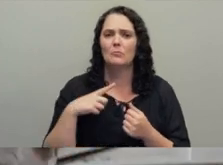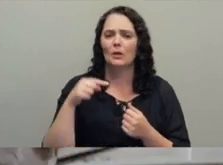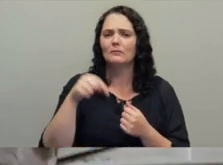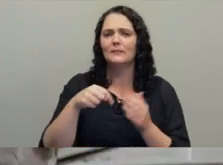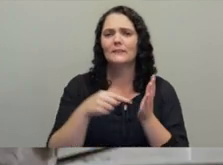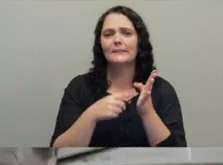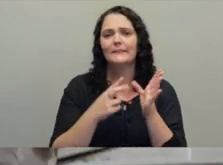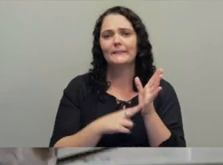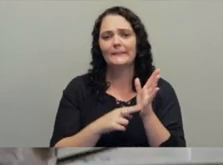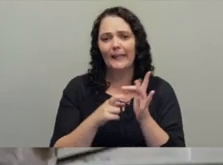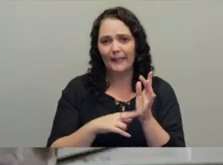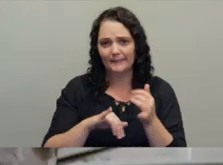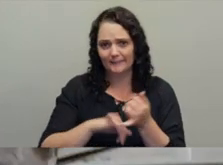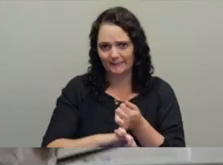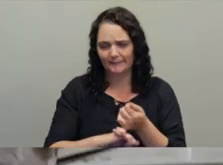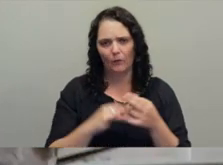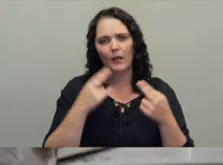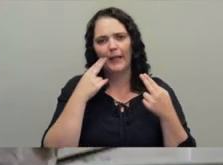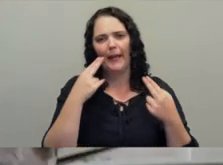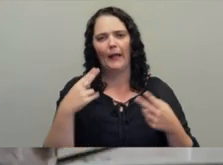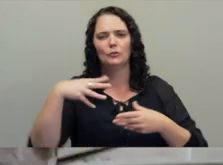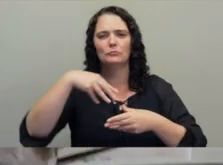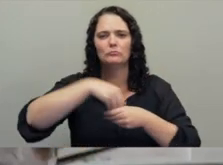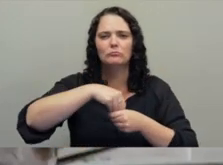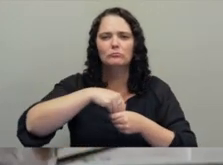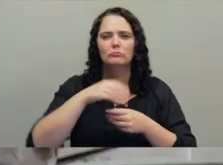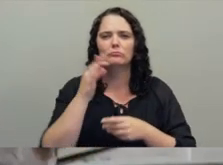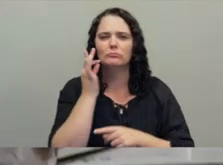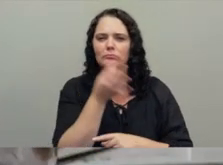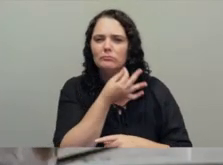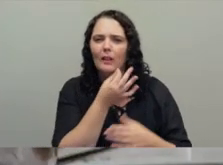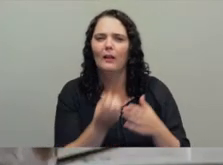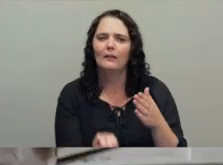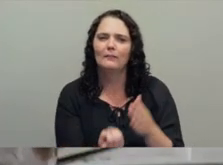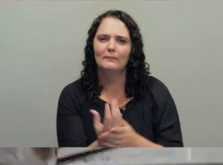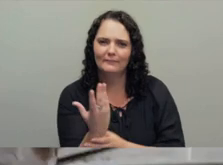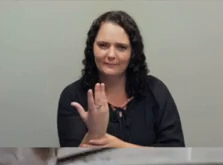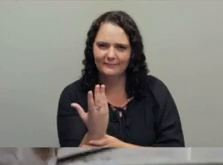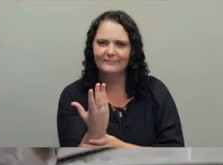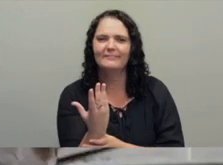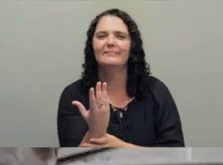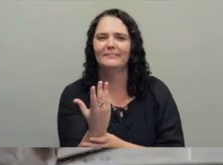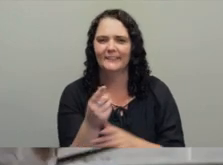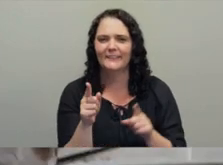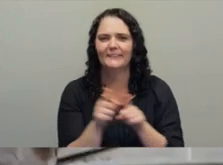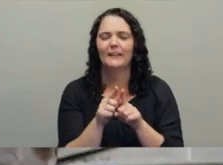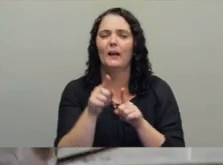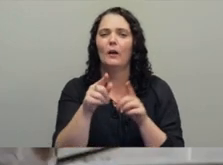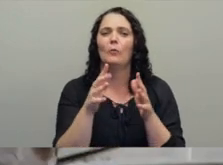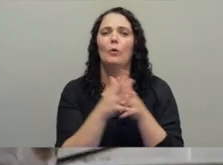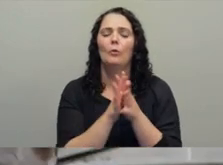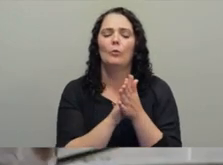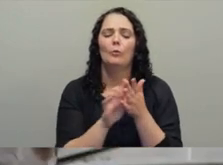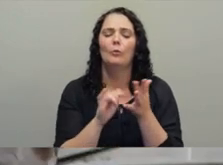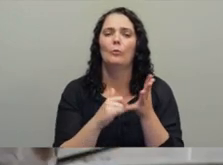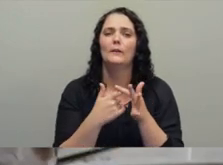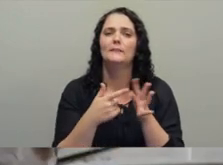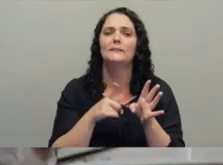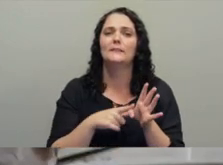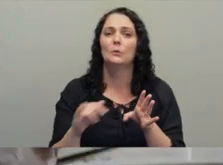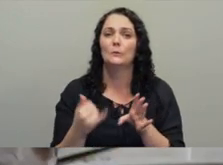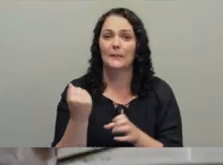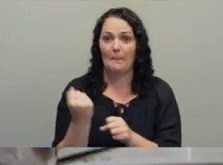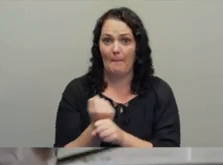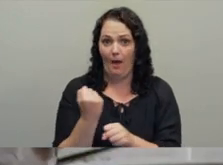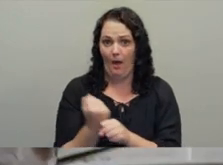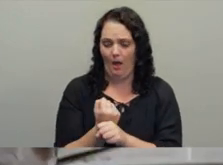naturally occur in plants. And when whiskey is put into barrels, the tannin from the barrels is what gives whiskey some of its